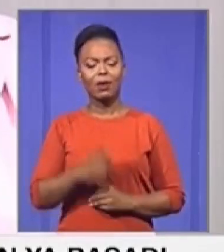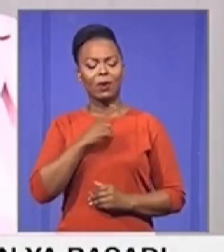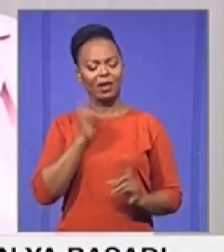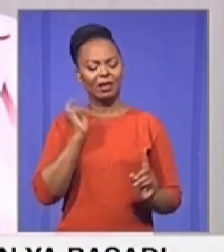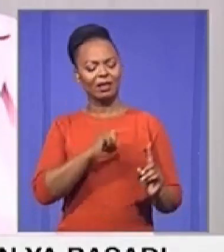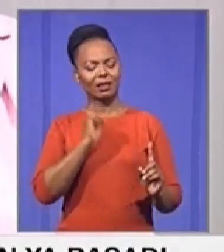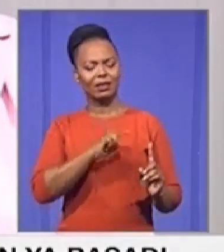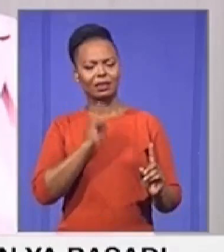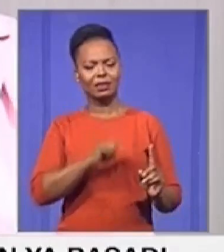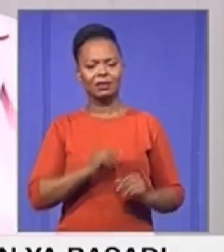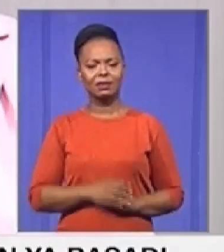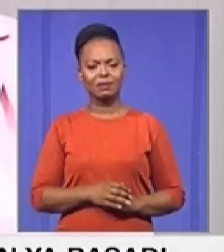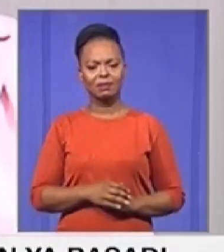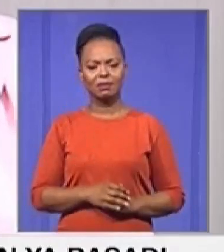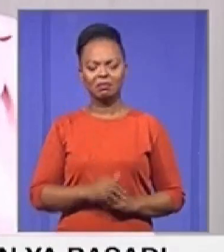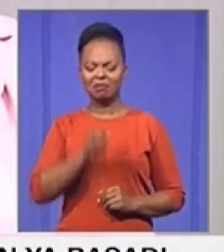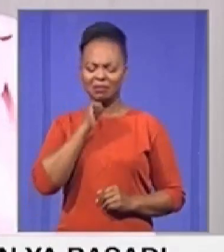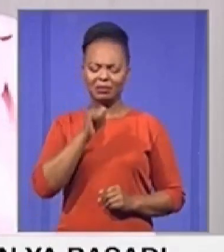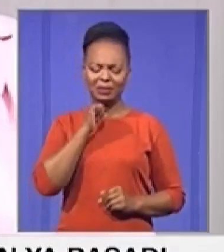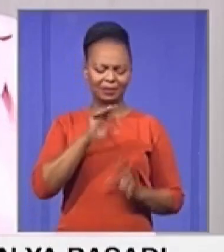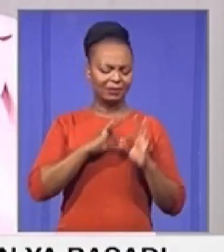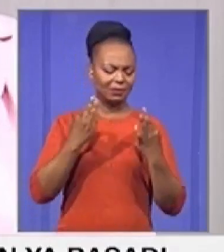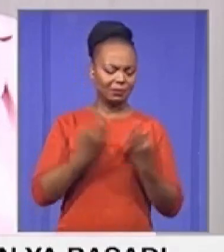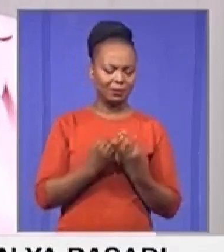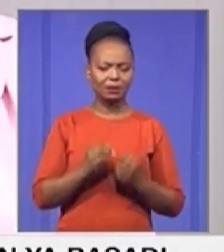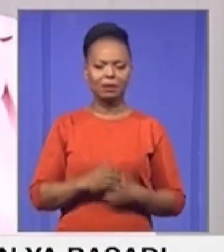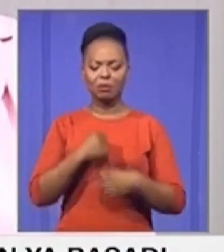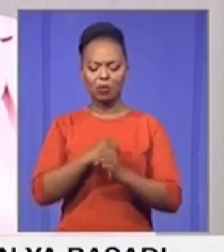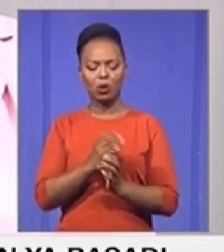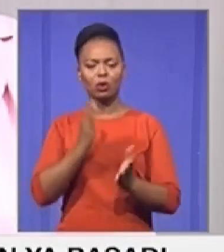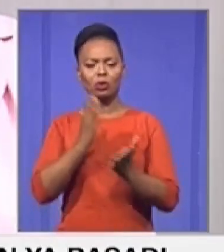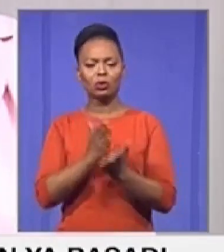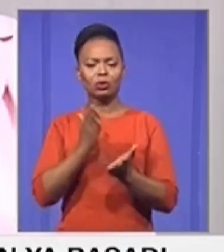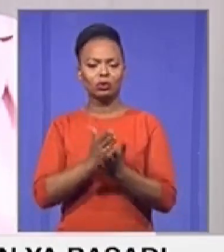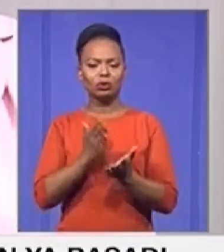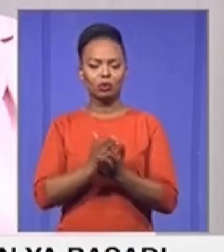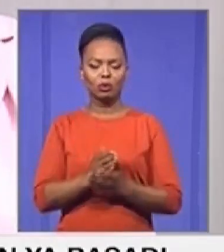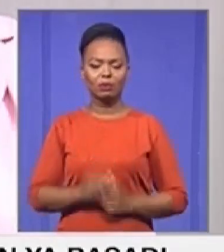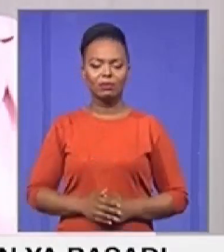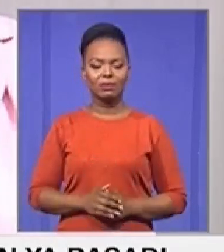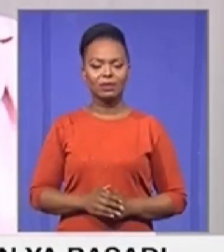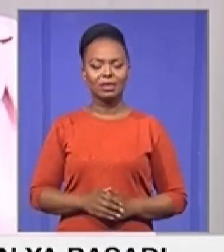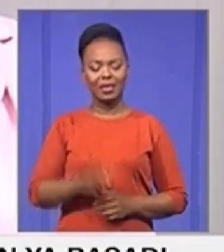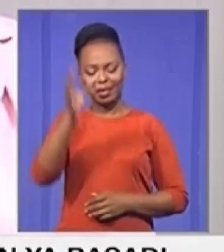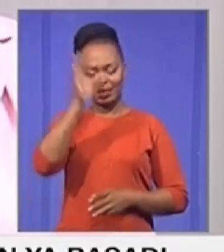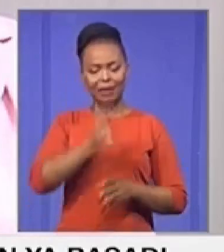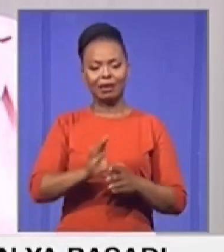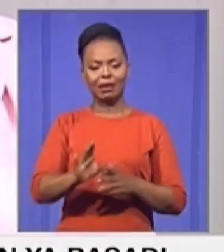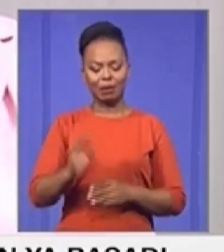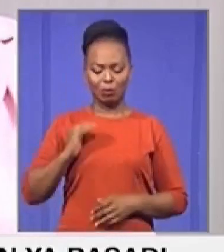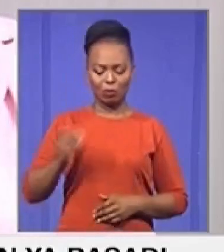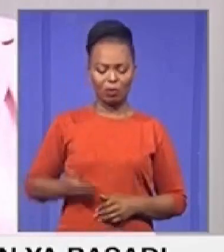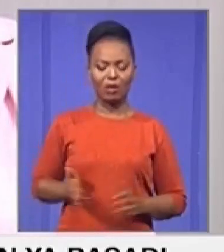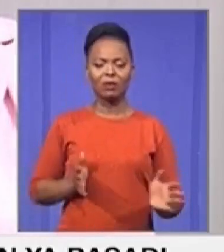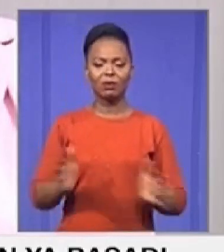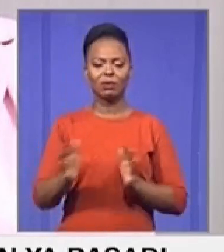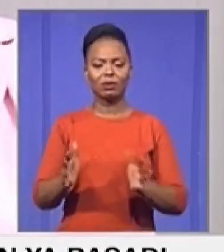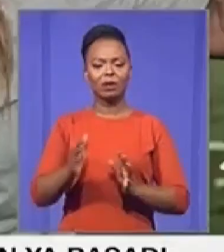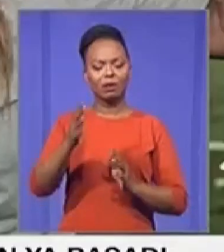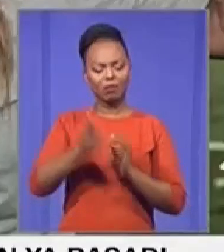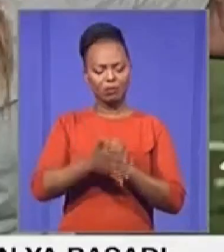She sacrificed her family to make sure that this journey of women's football is taken to